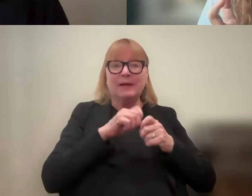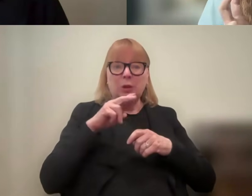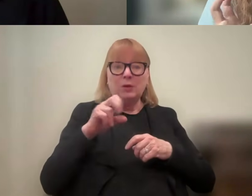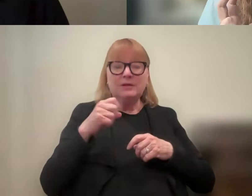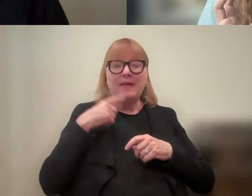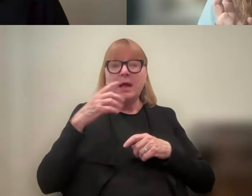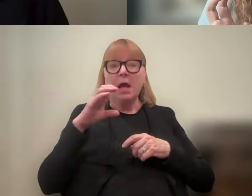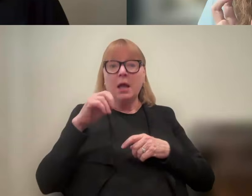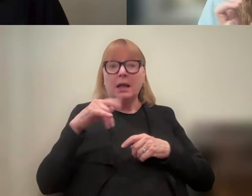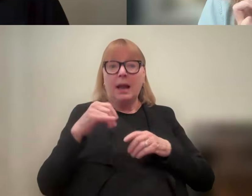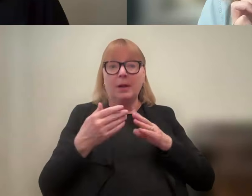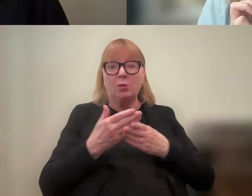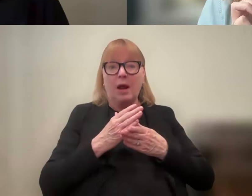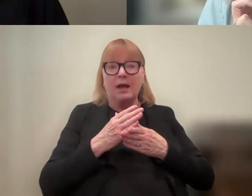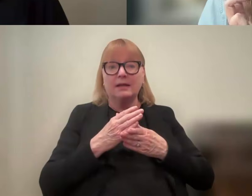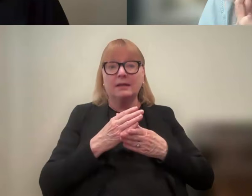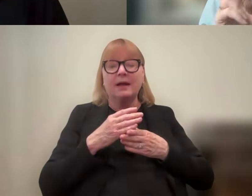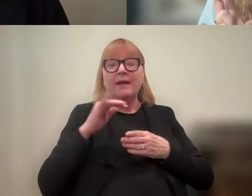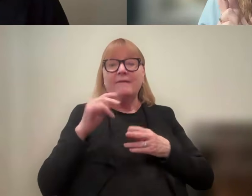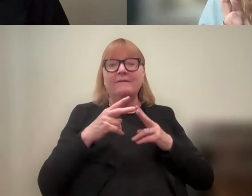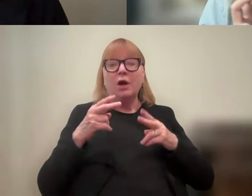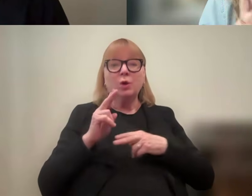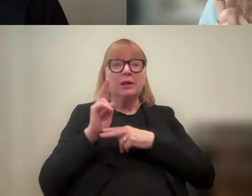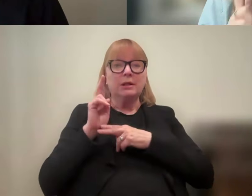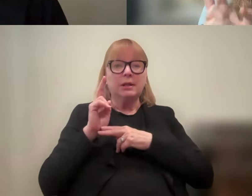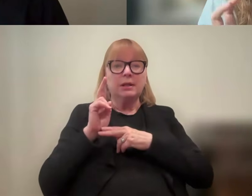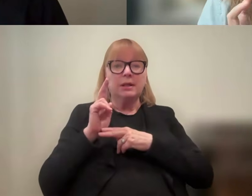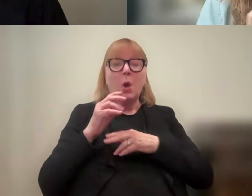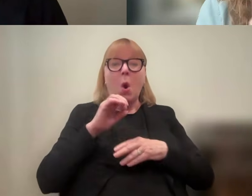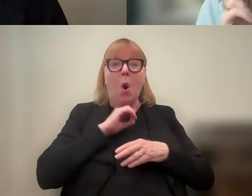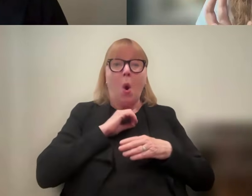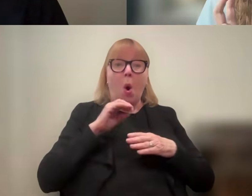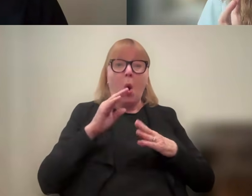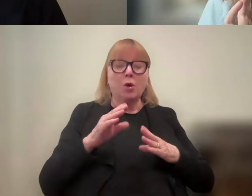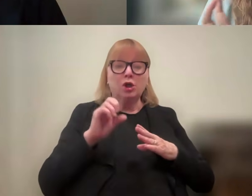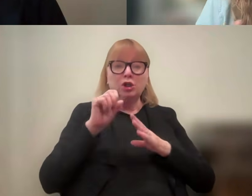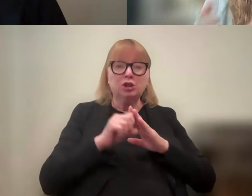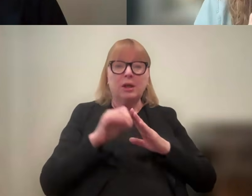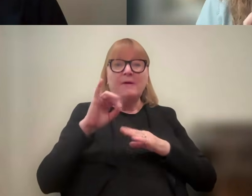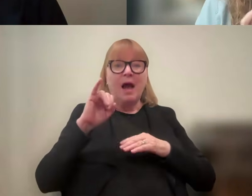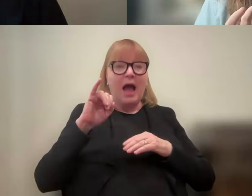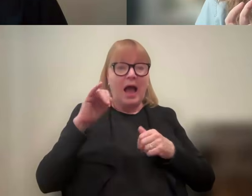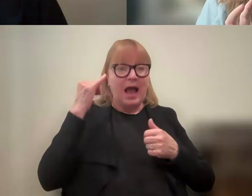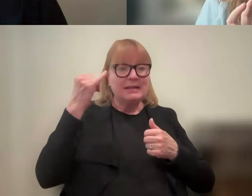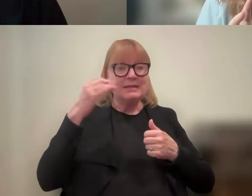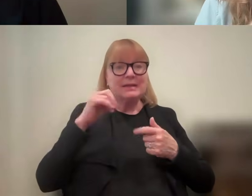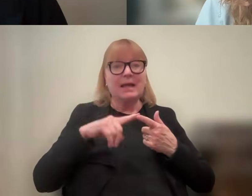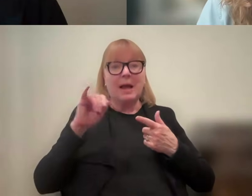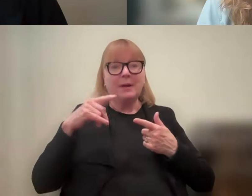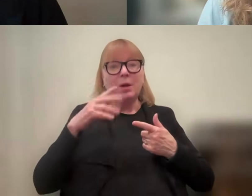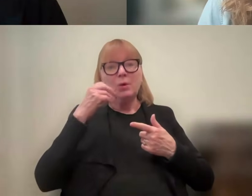think copyright is like a very uniquely, like ownership of ideas and IP can be something that is